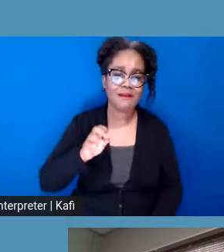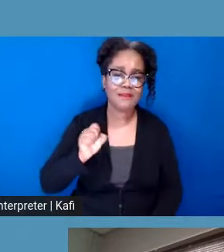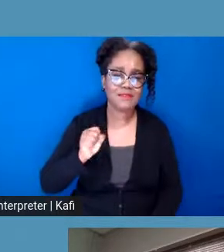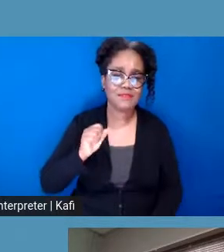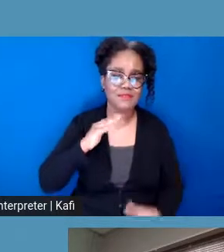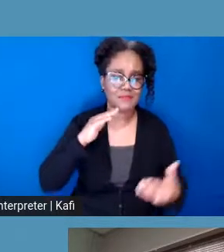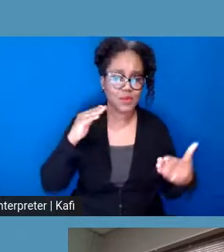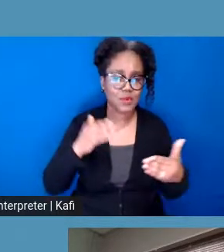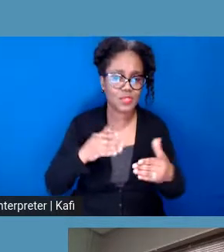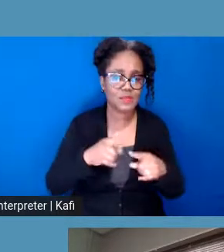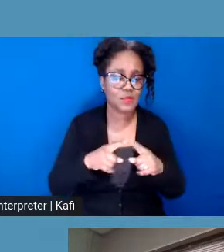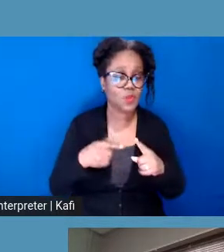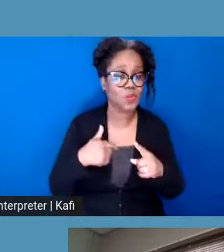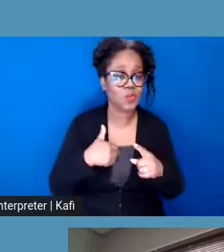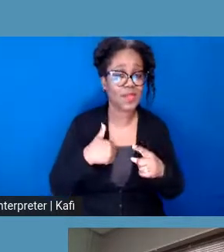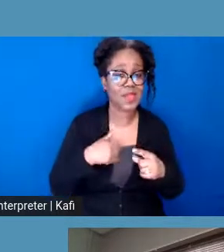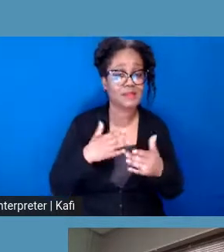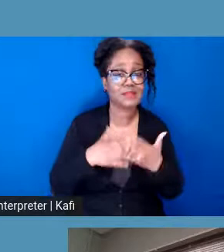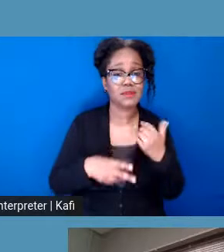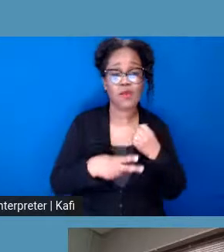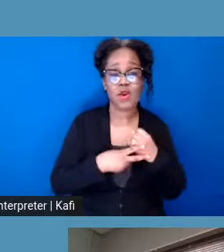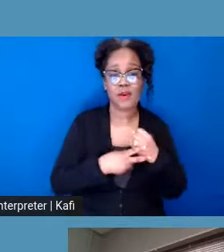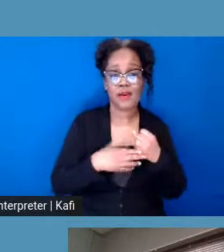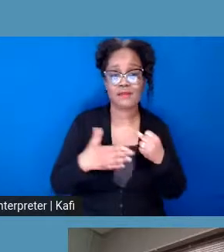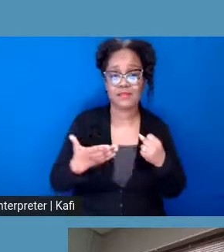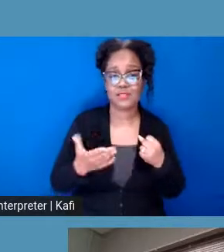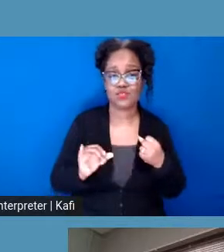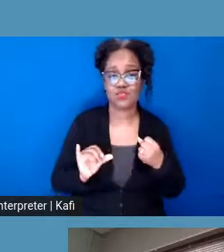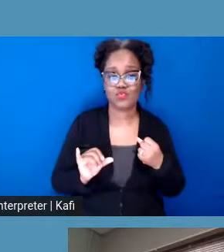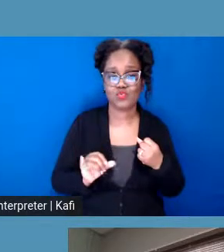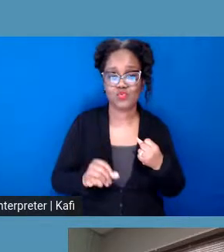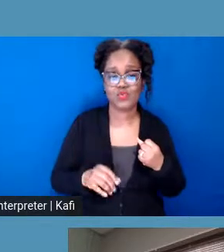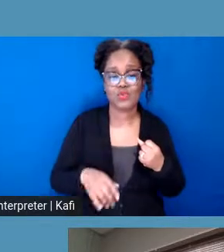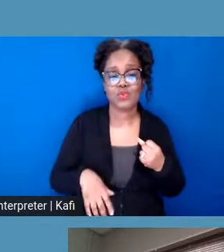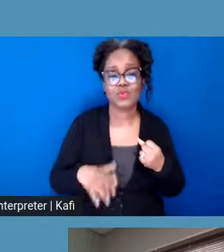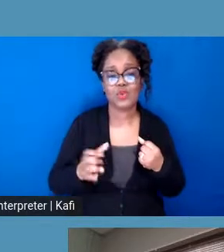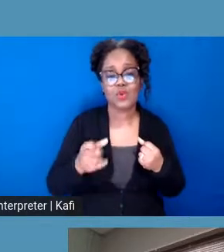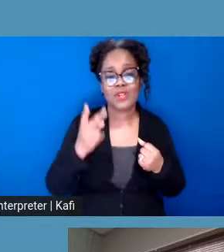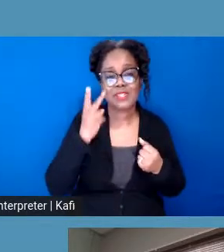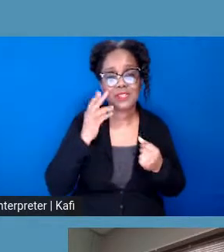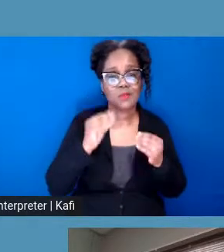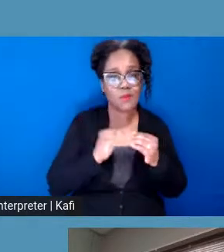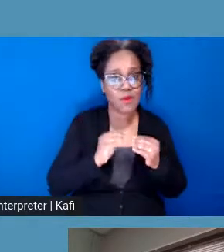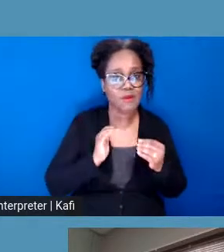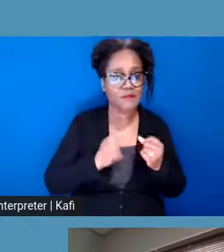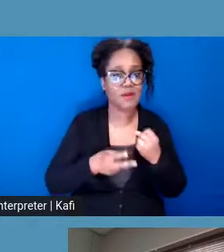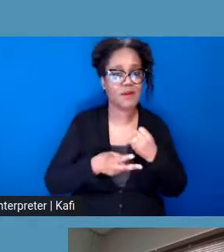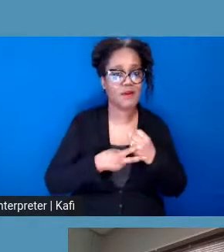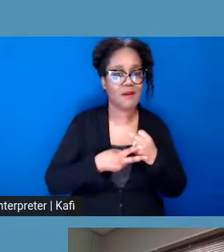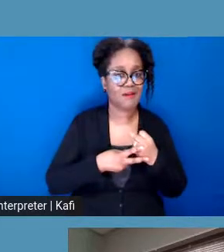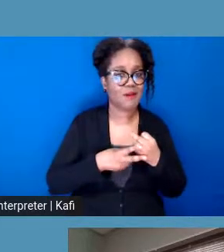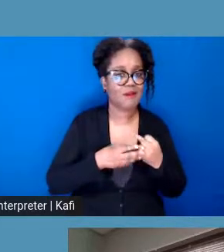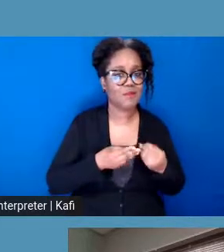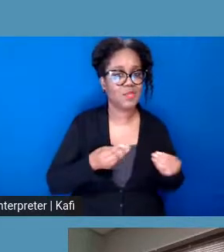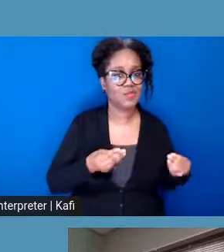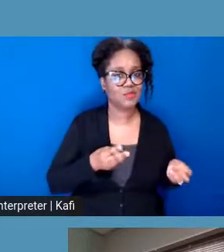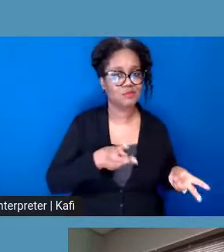But we have archives here as well, and I'd like to see more of our archival material uploaded to